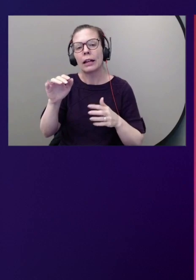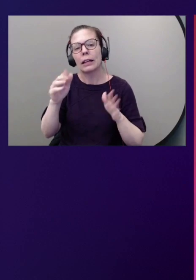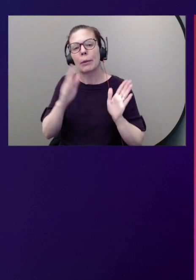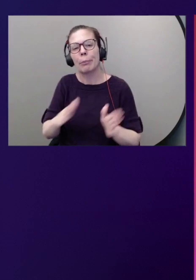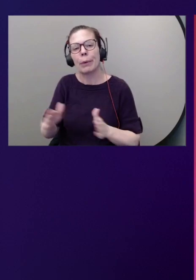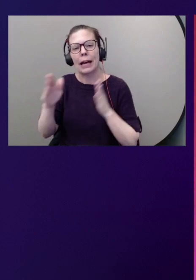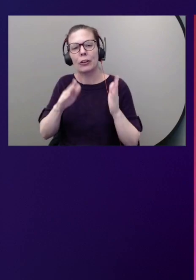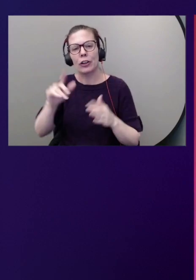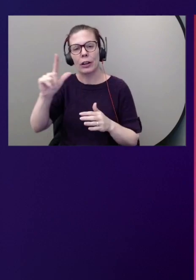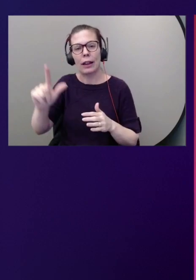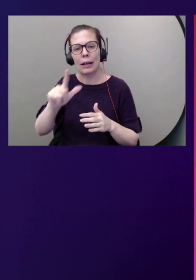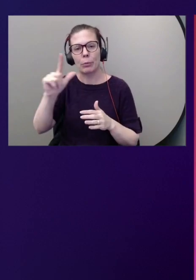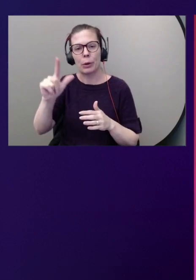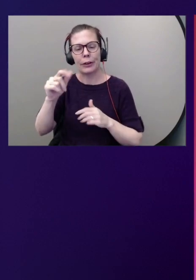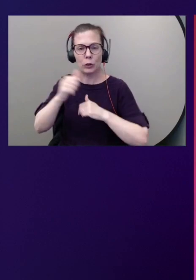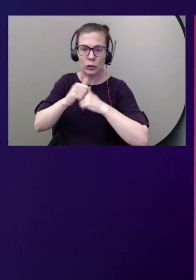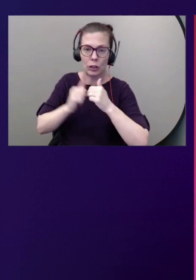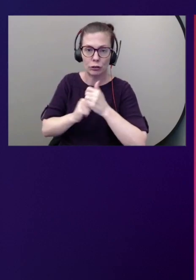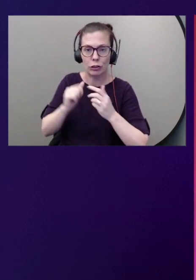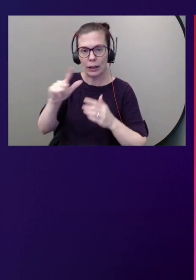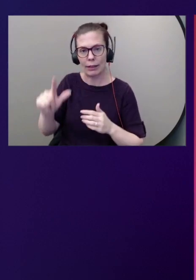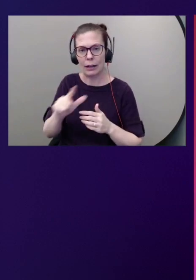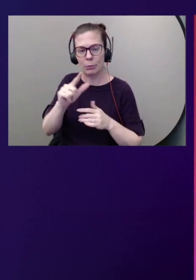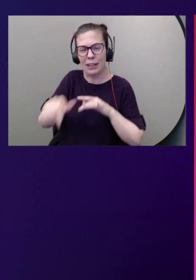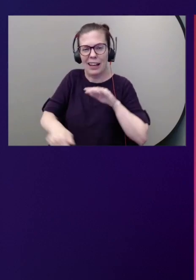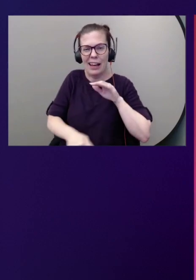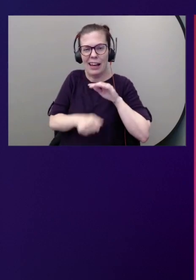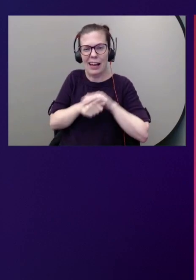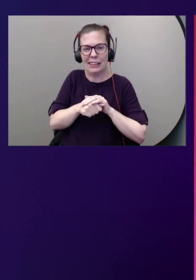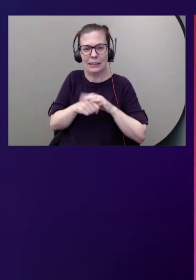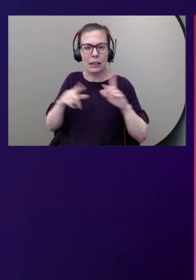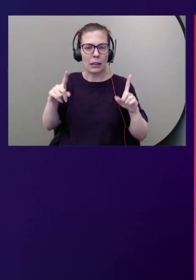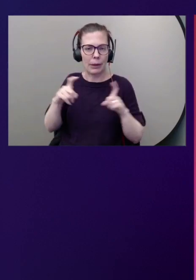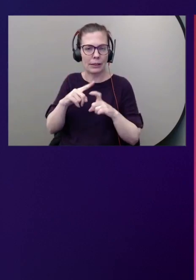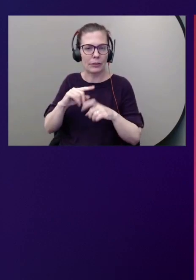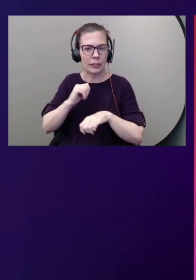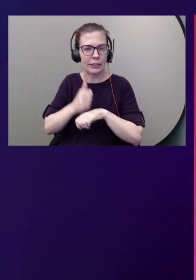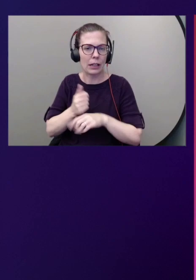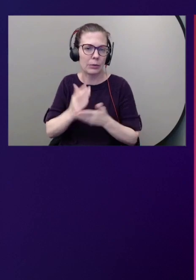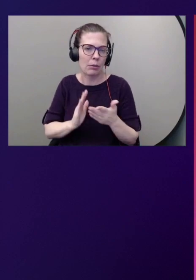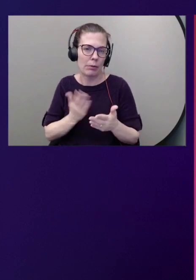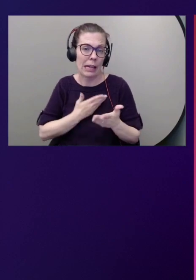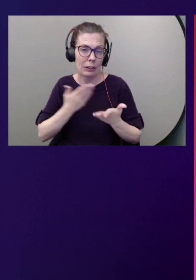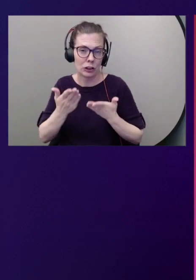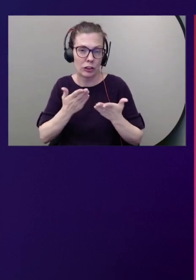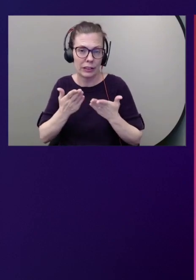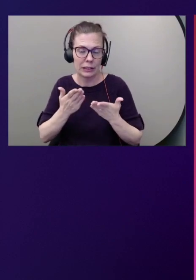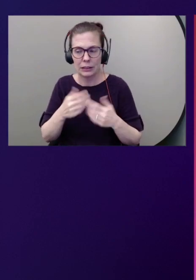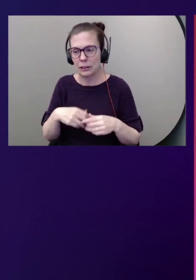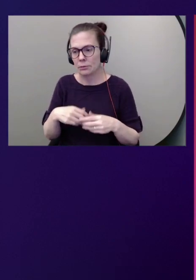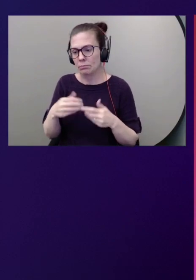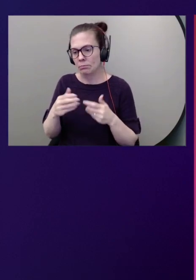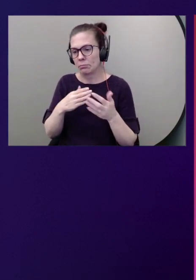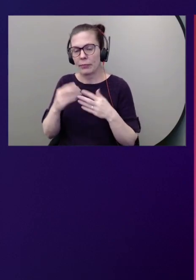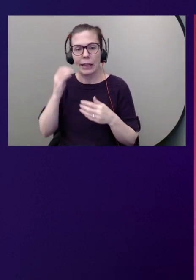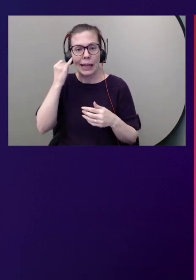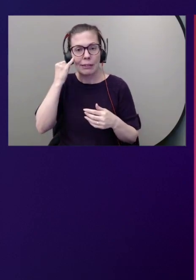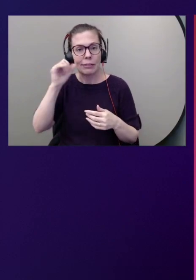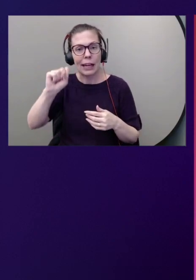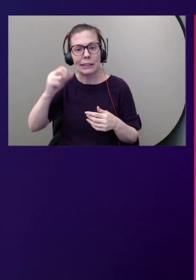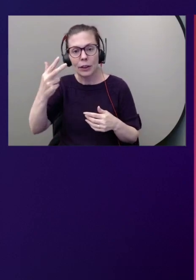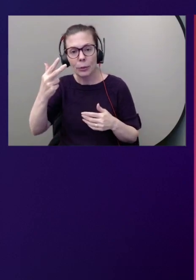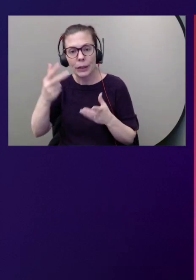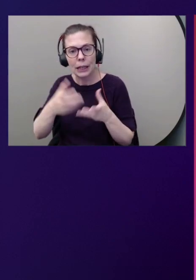that hide the complexity of setting up some of our AWS services. So whether it's an S3 bucket that's set